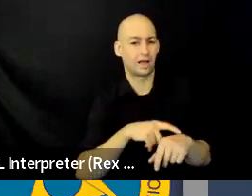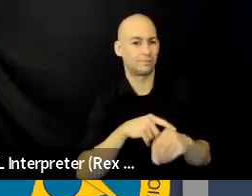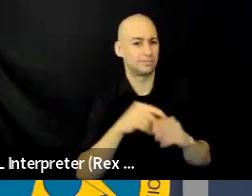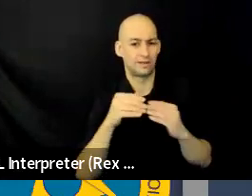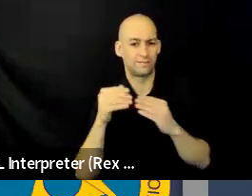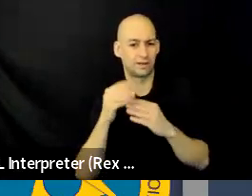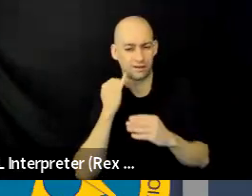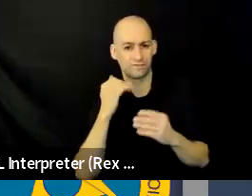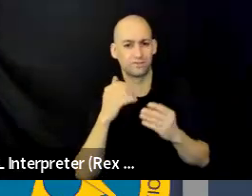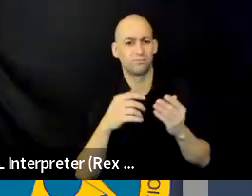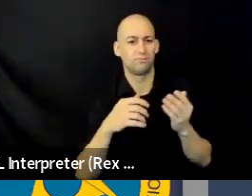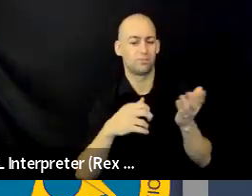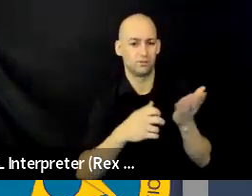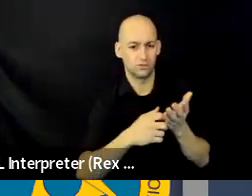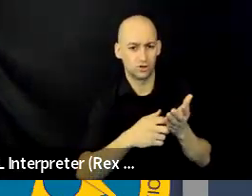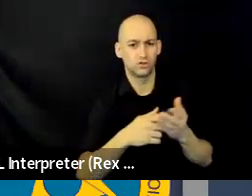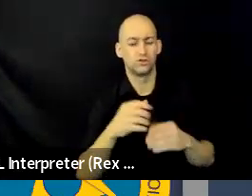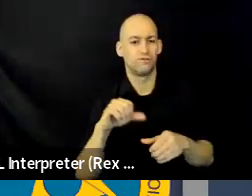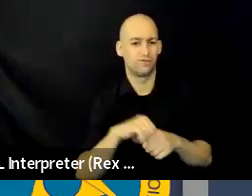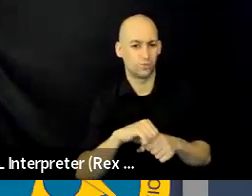fuel and charge.